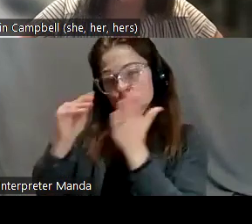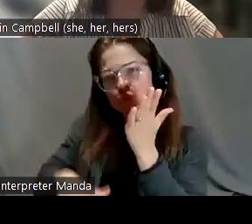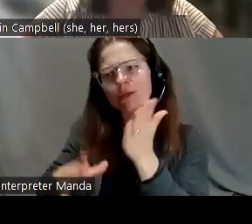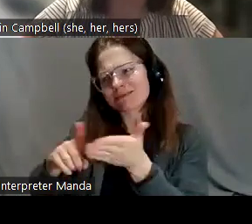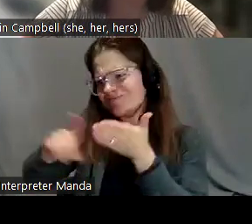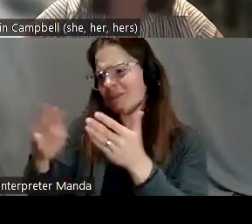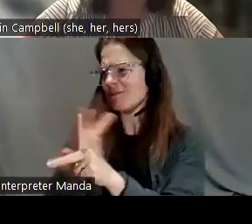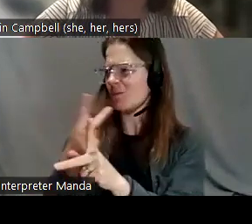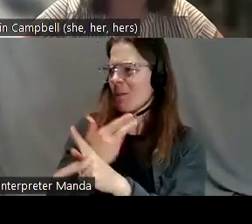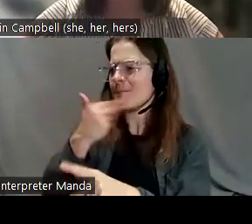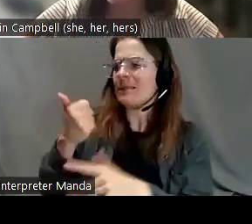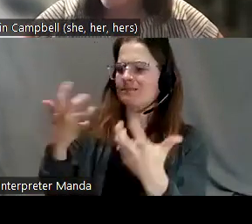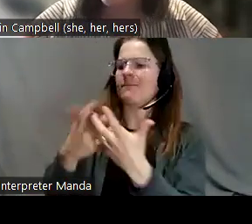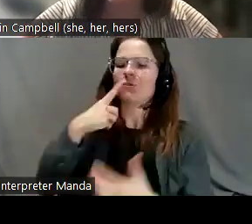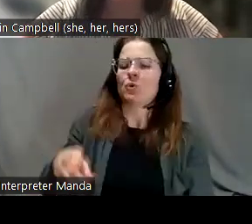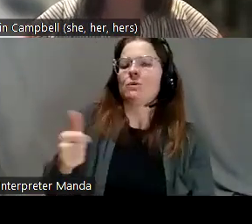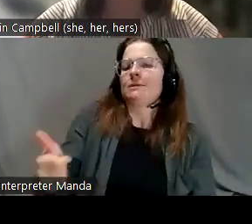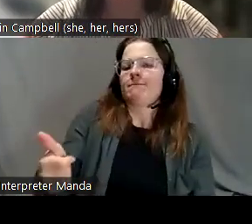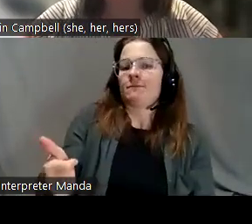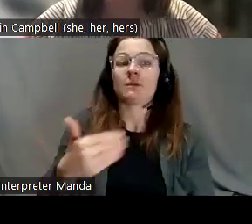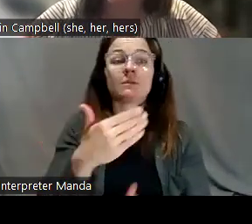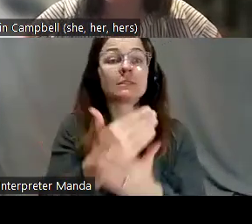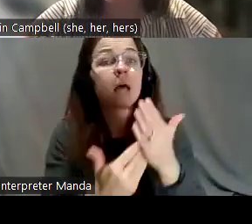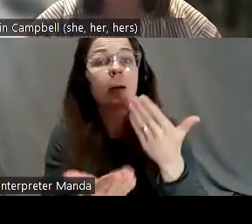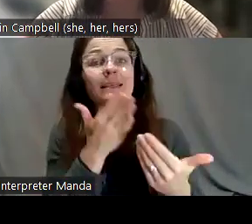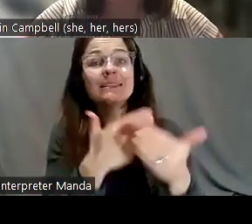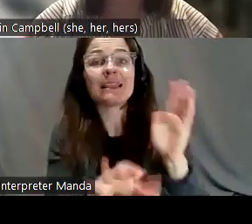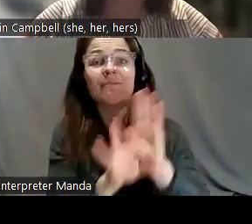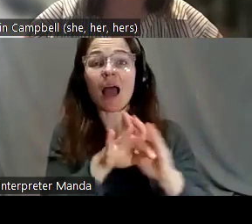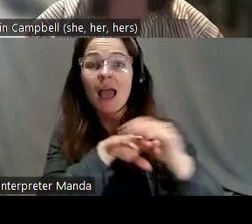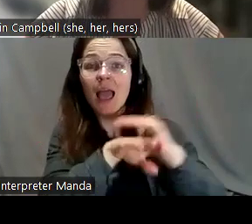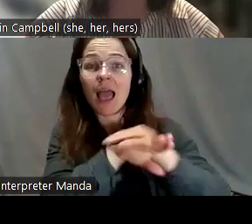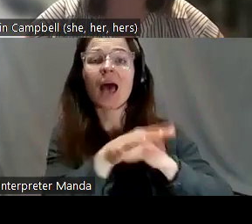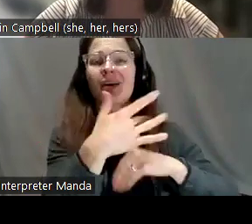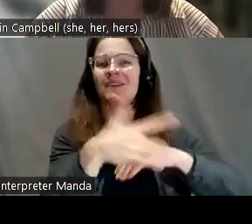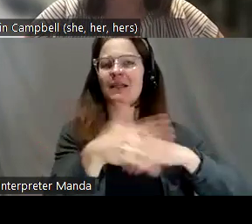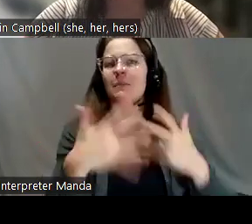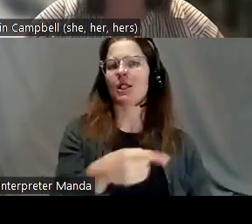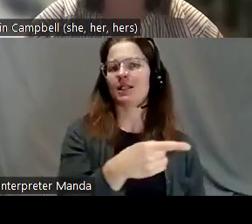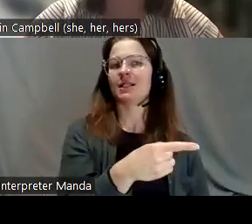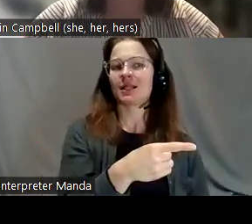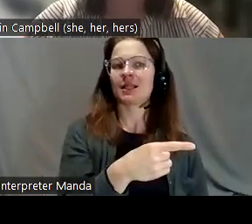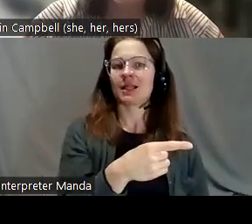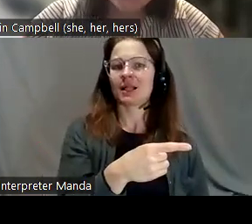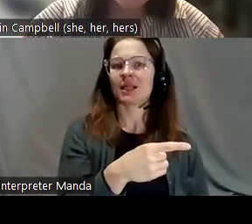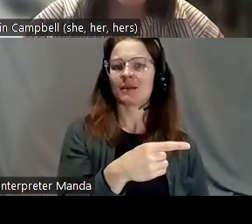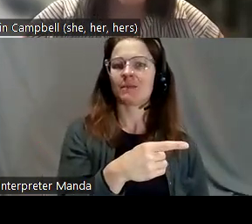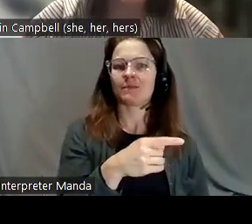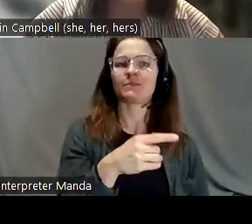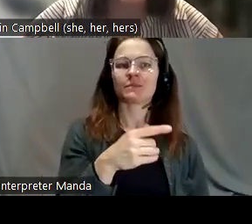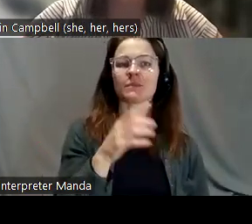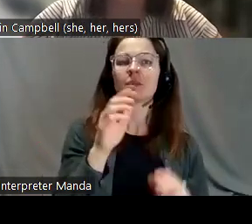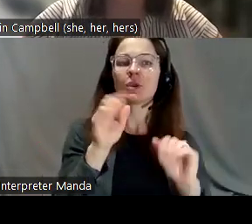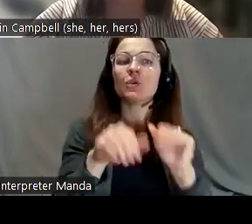own. Some easy to find accessible versions are already available, including finding